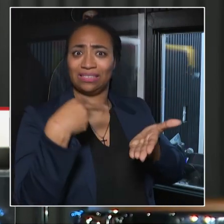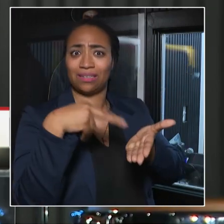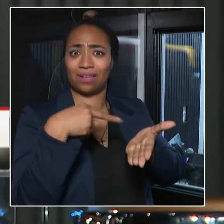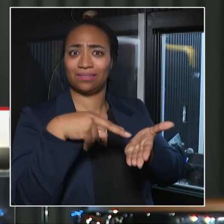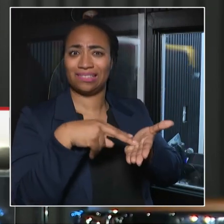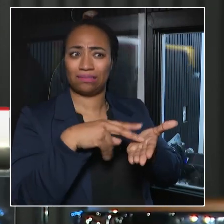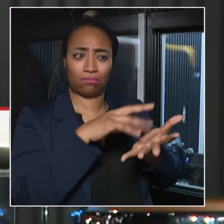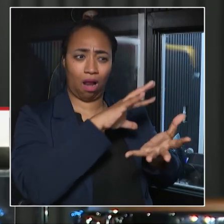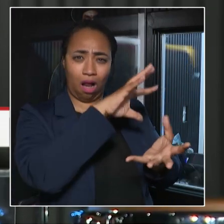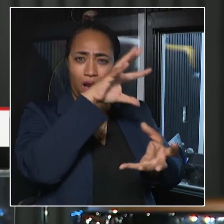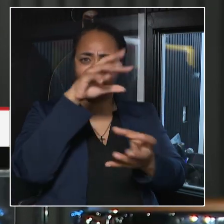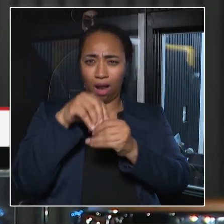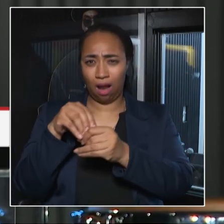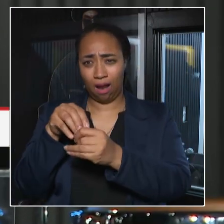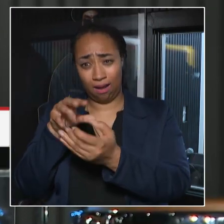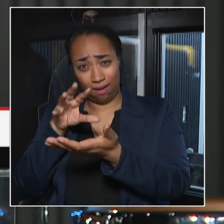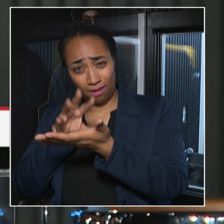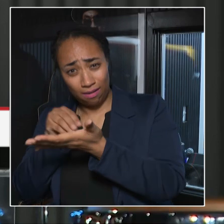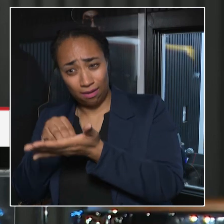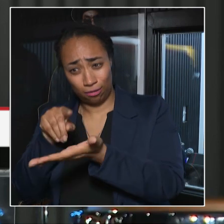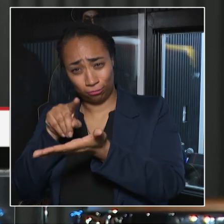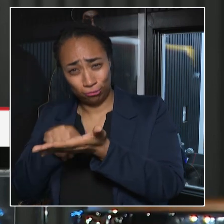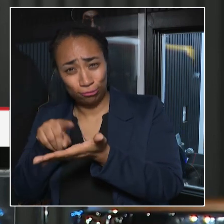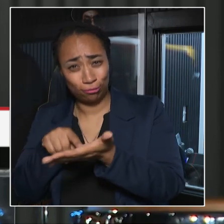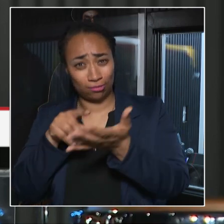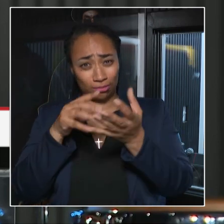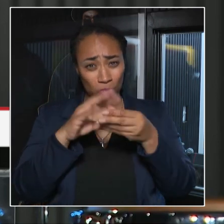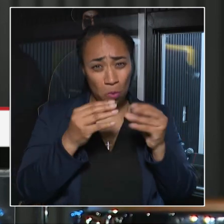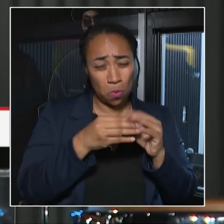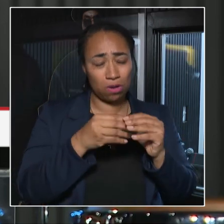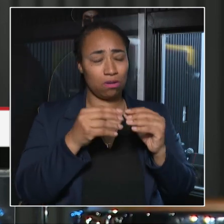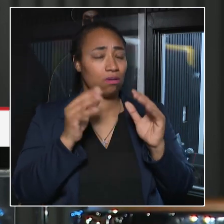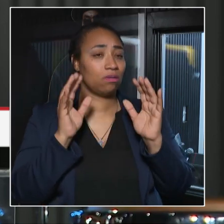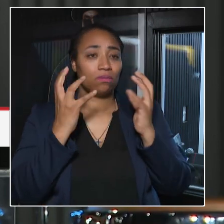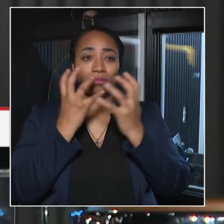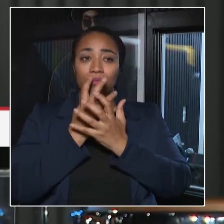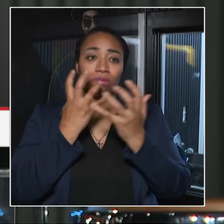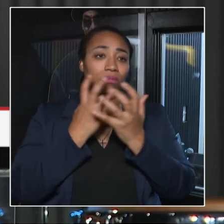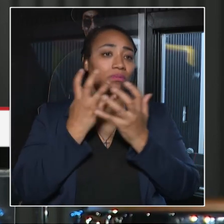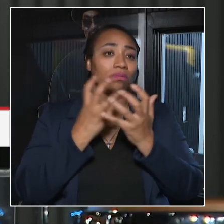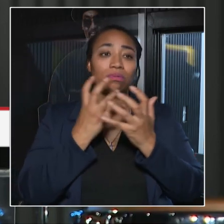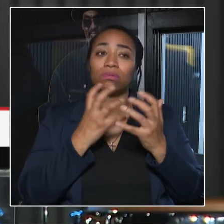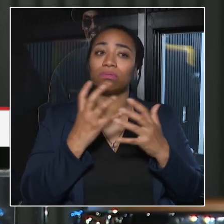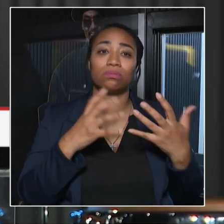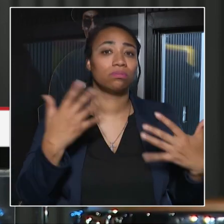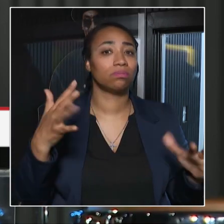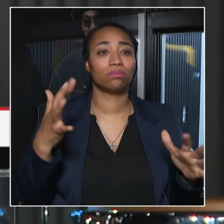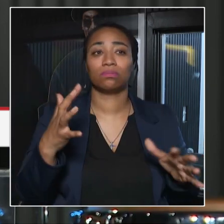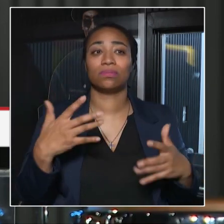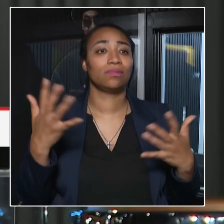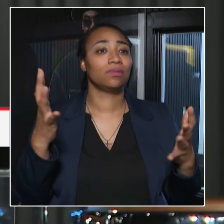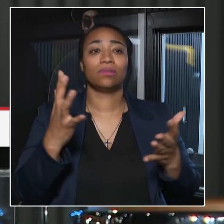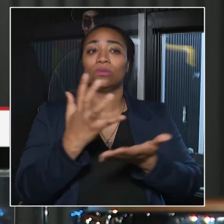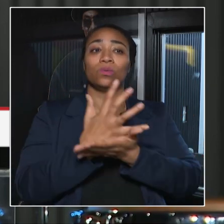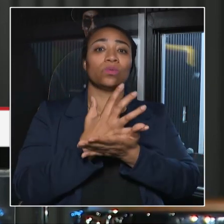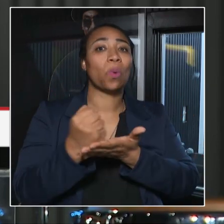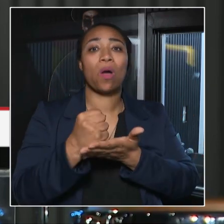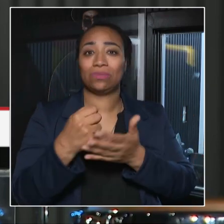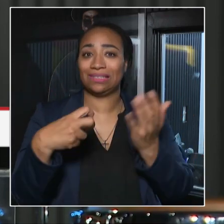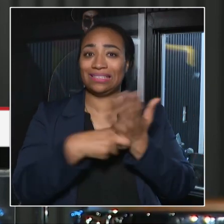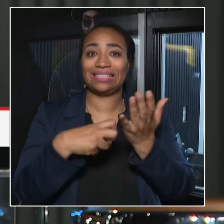is incredible, but we will be live streaming that, so I wanted to let you know about that. The other thing that I'm super excited about